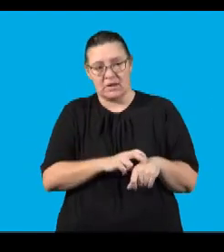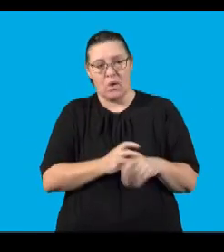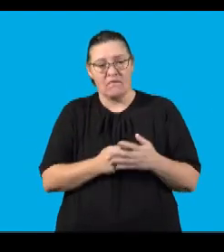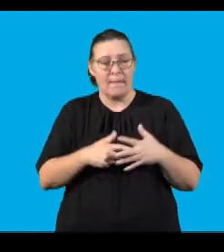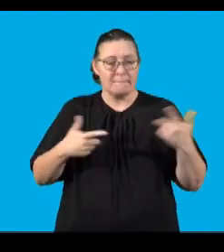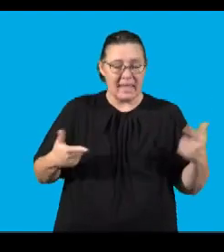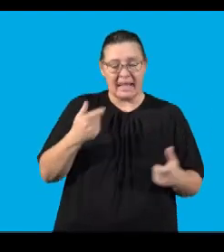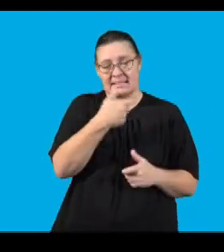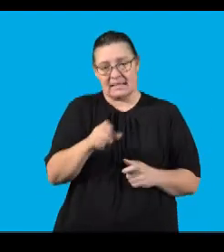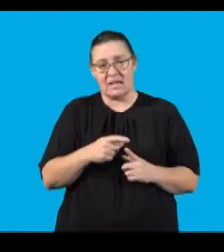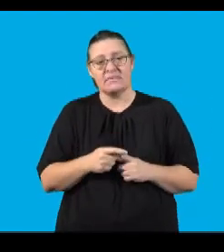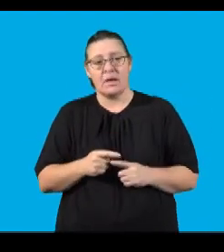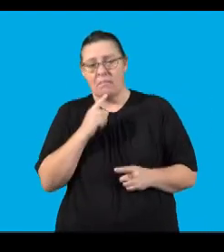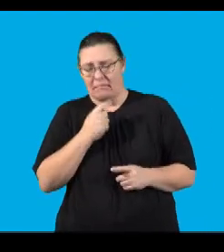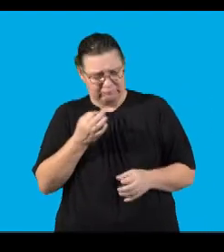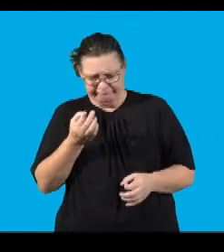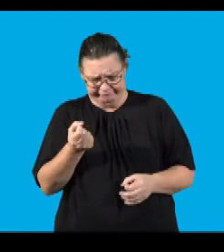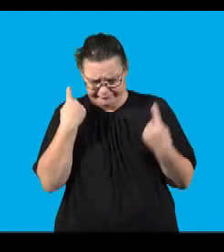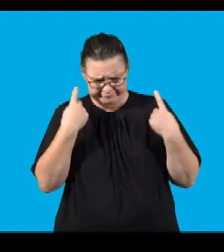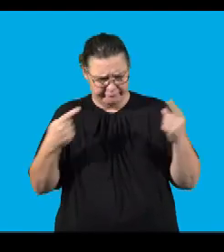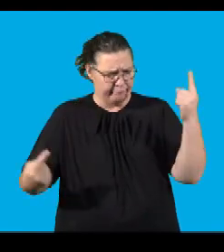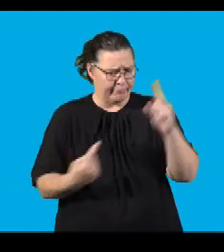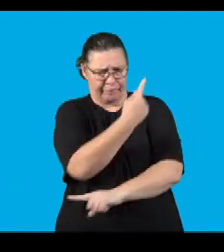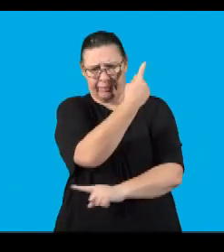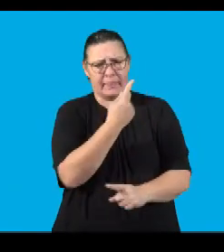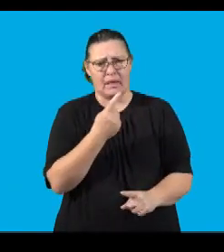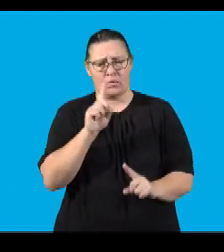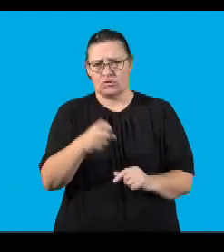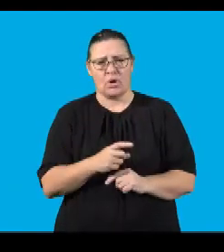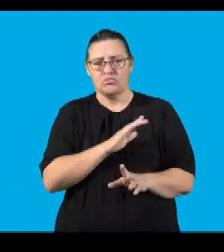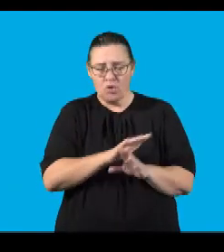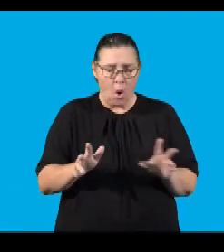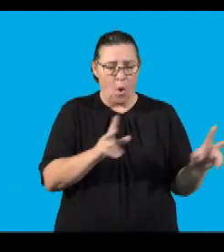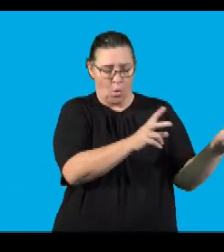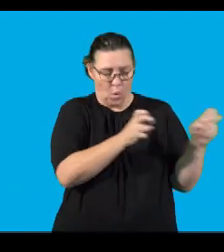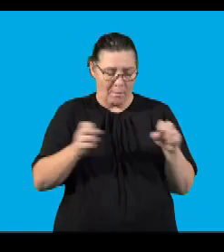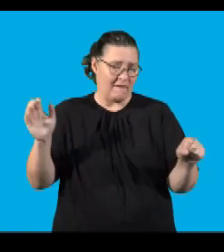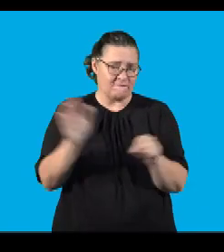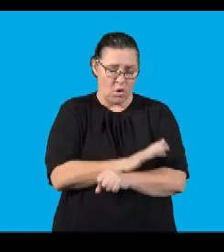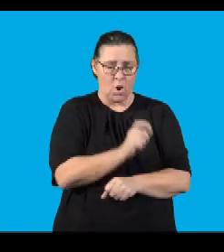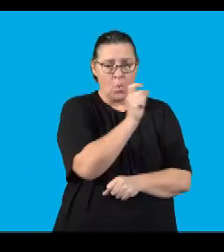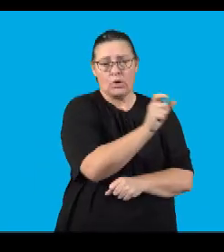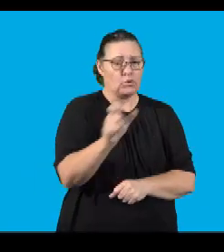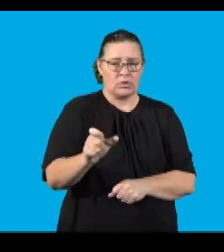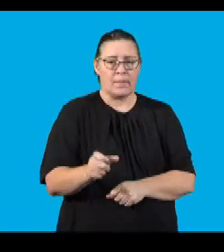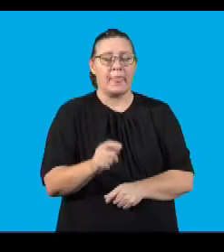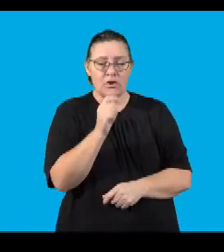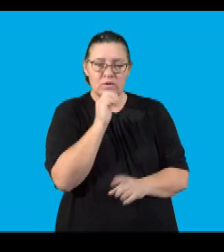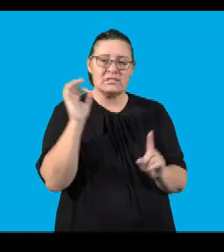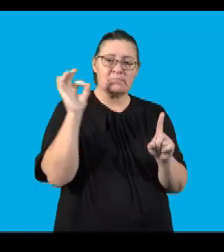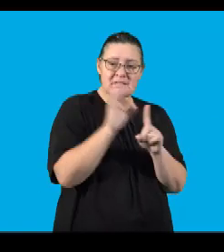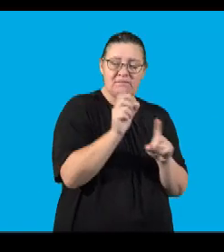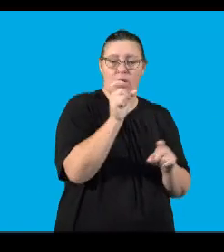or just big pieces of text that make no sense in reference to the question. So don't copy word for word from the text.